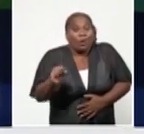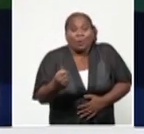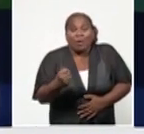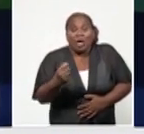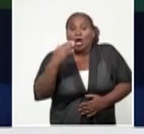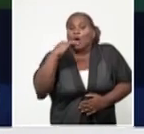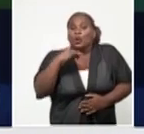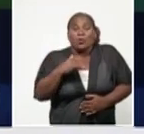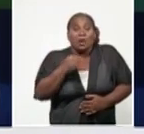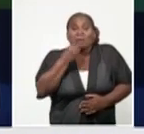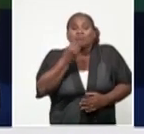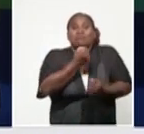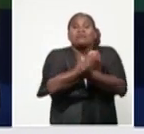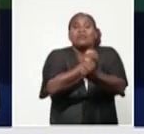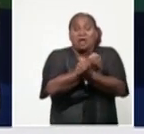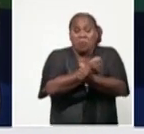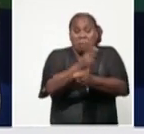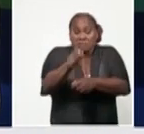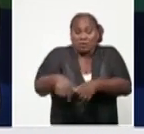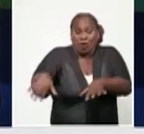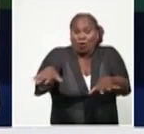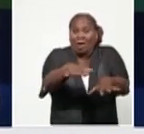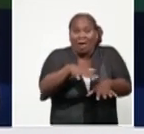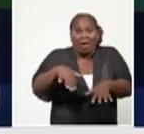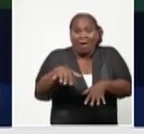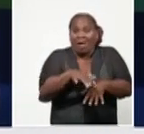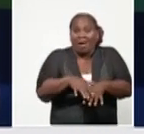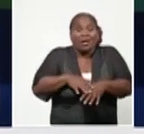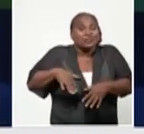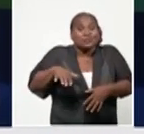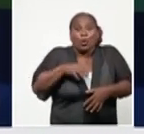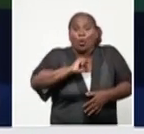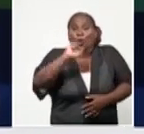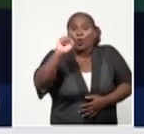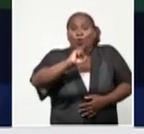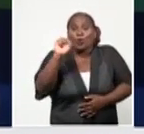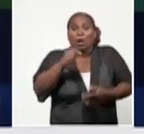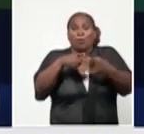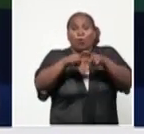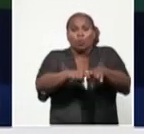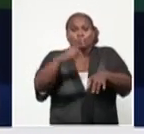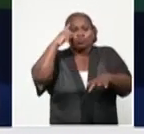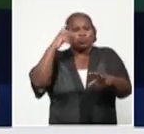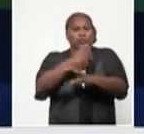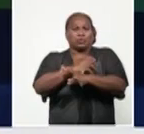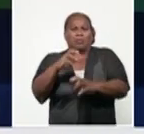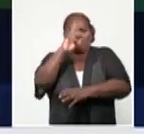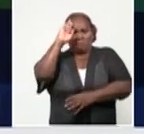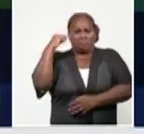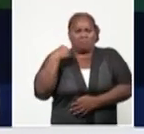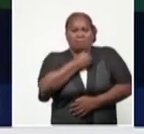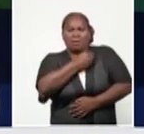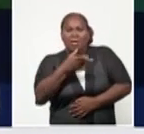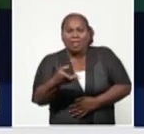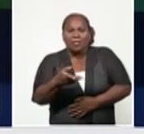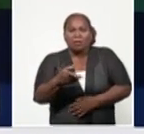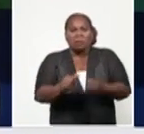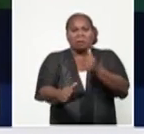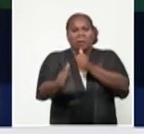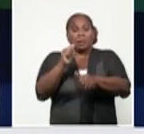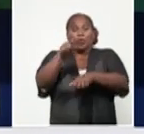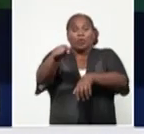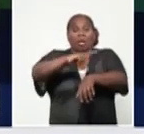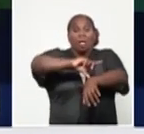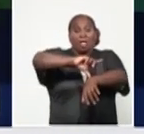also everything that we have achieved through the work of our scientists and medical professionals means that the longer you leave